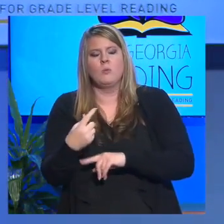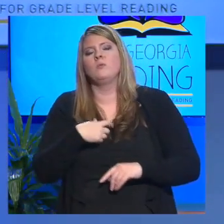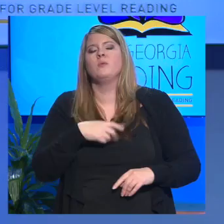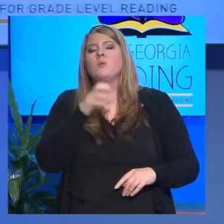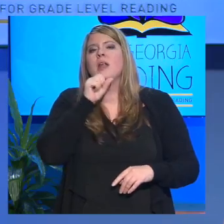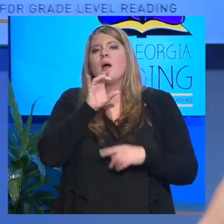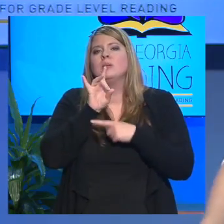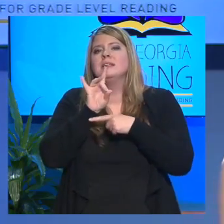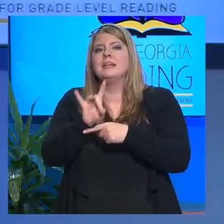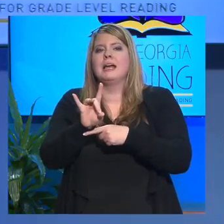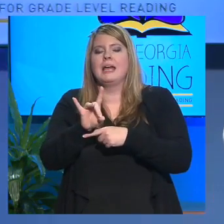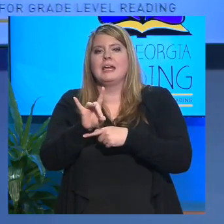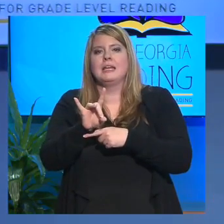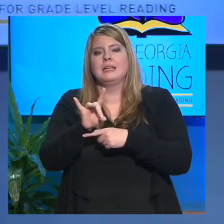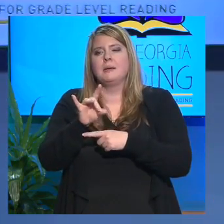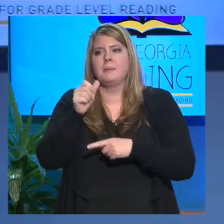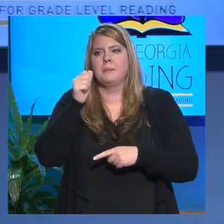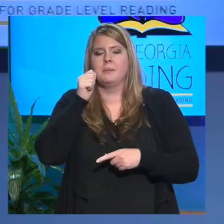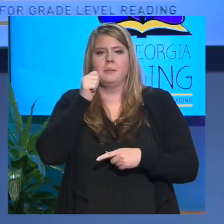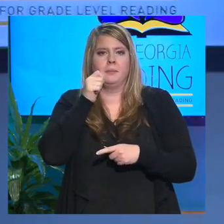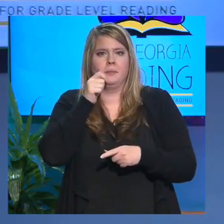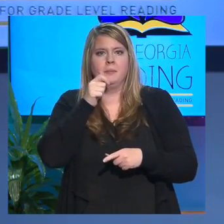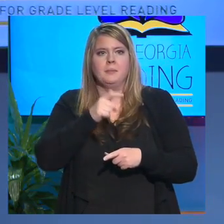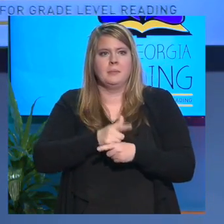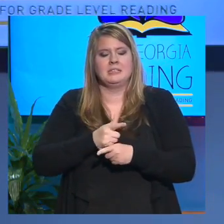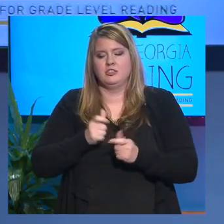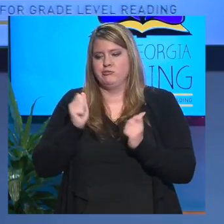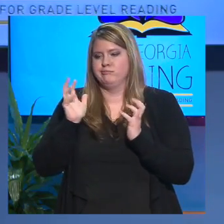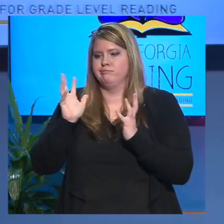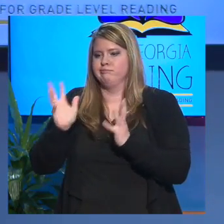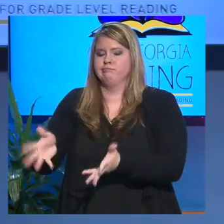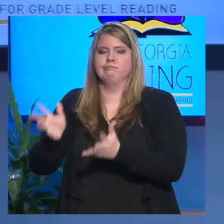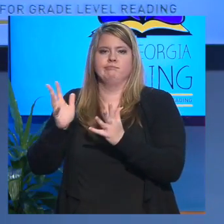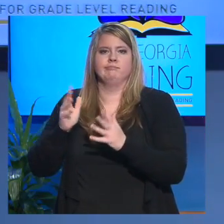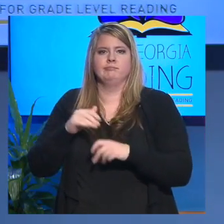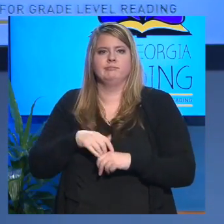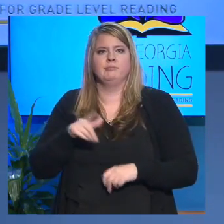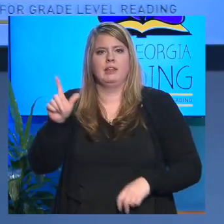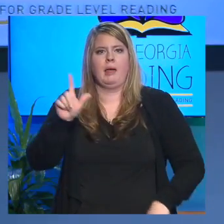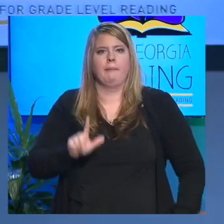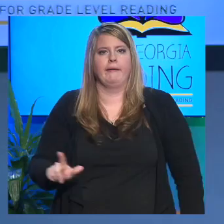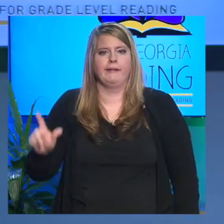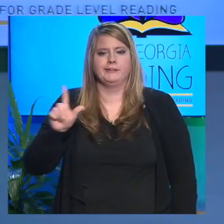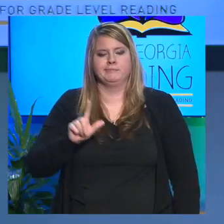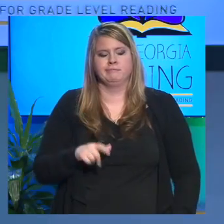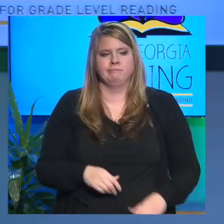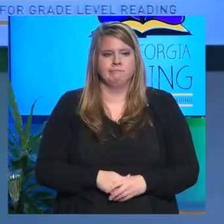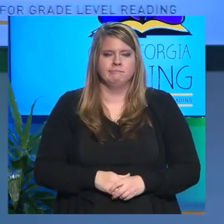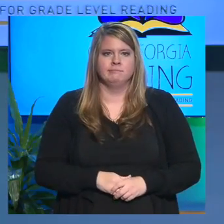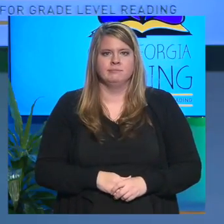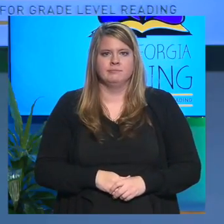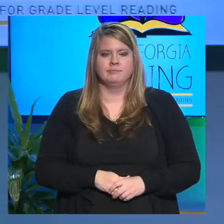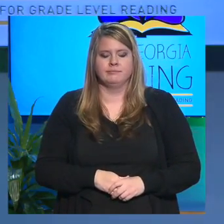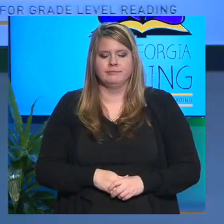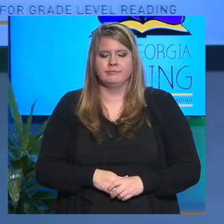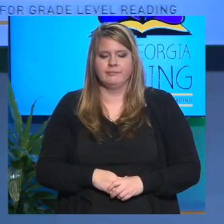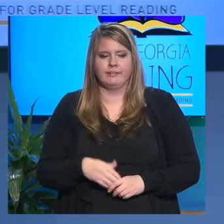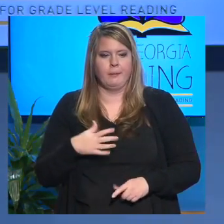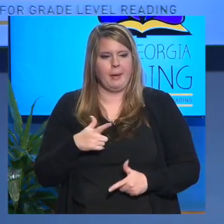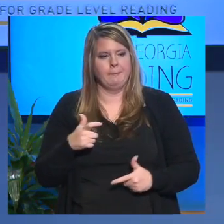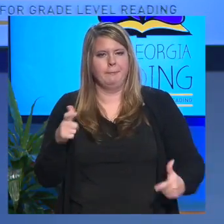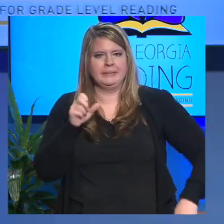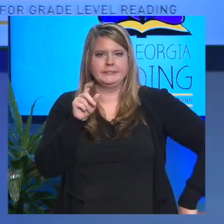8 years old, my sister abandoned me at the Maud M. Burris Public Library. My big stinky sister, that's for you